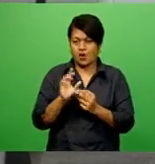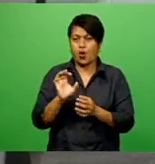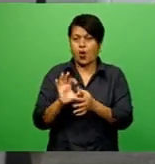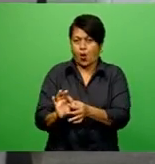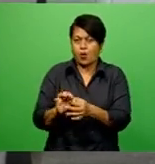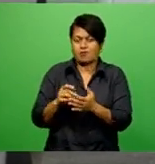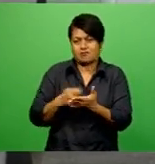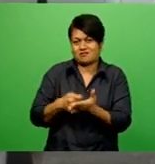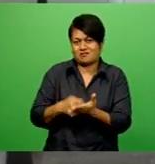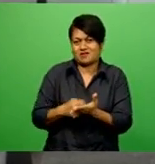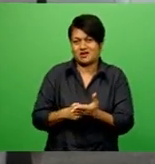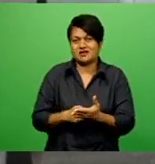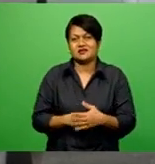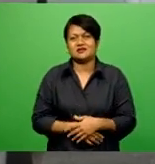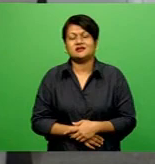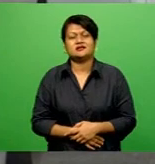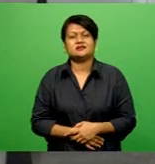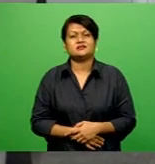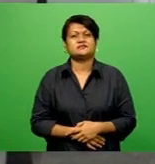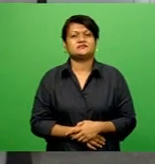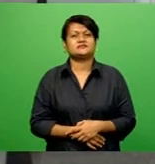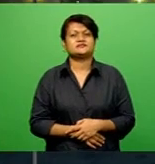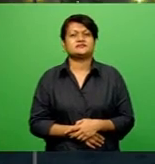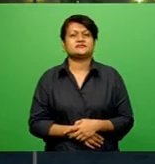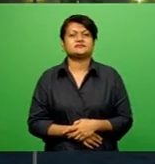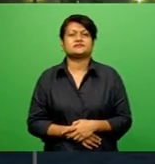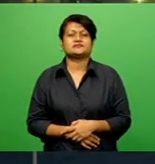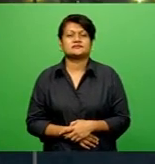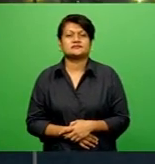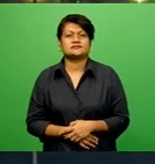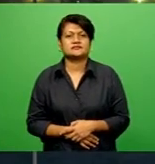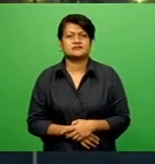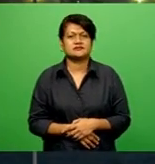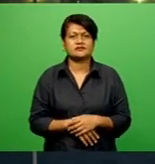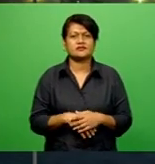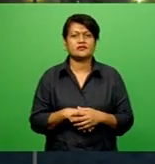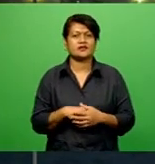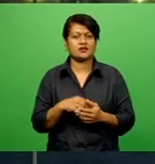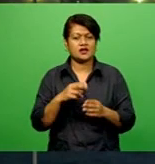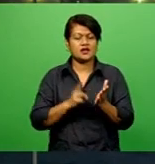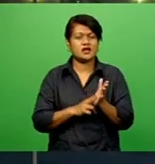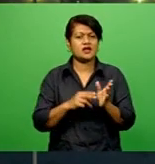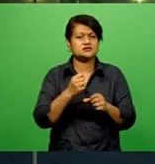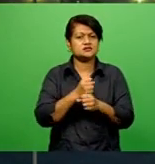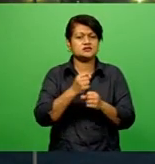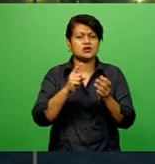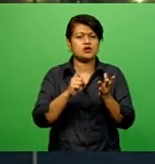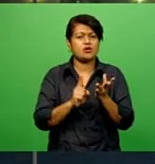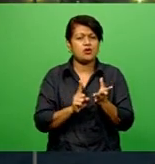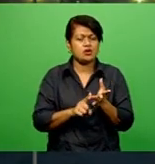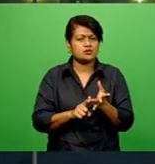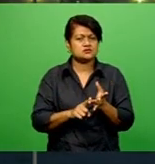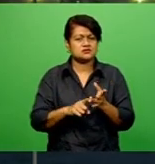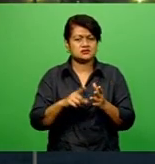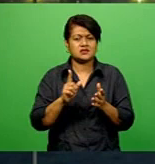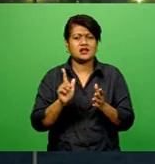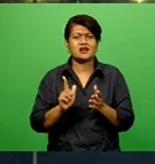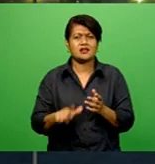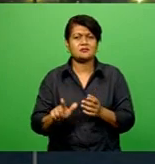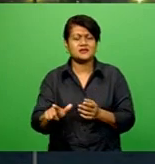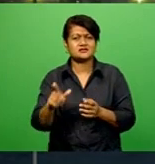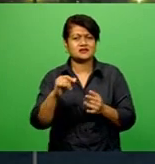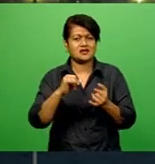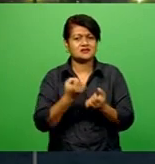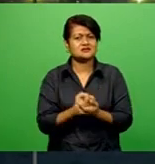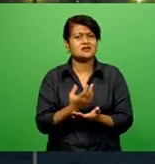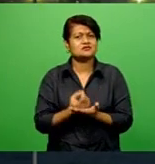bond. Kritika Kumar, FBC News. Civil servants and NGOs in Labasa and Savusavu today joined